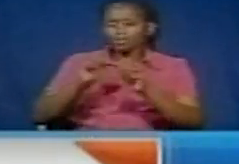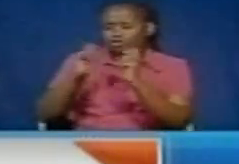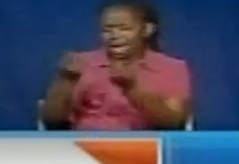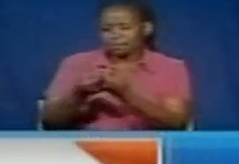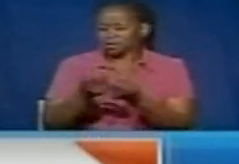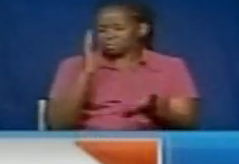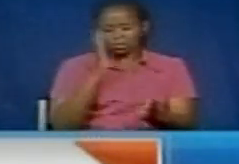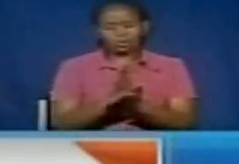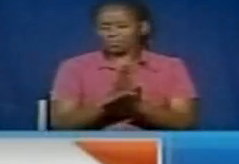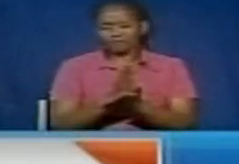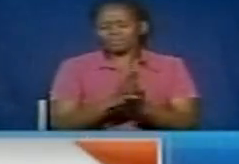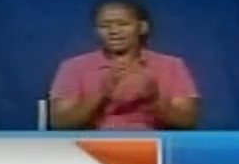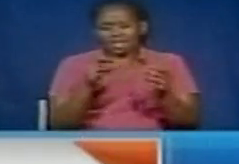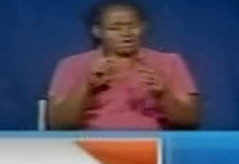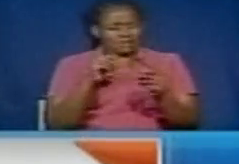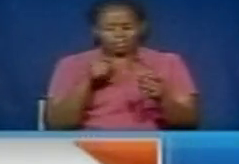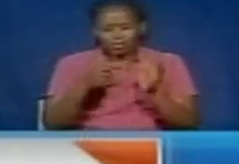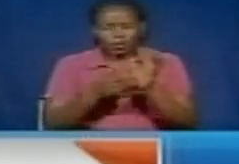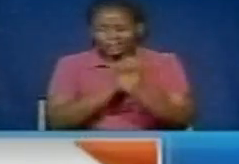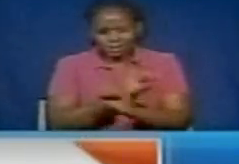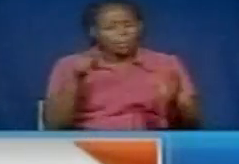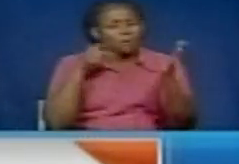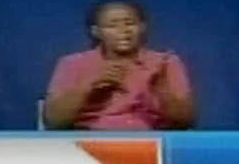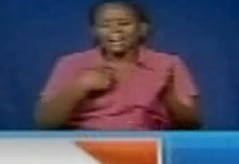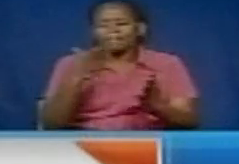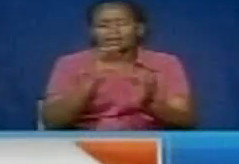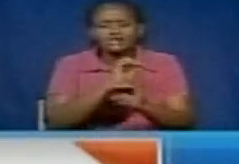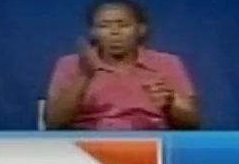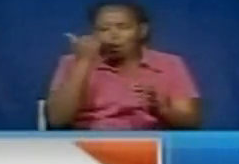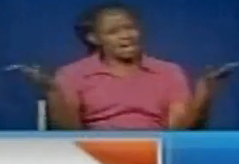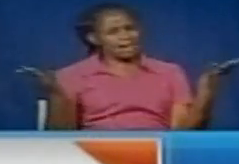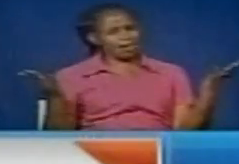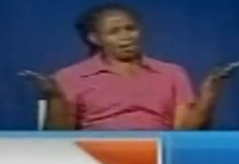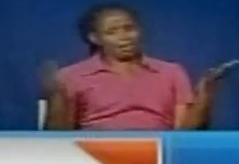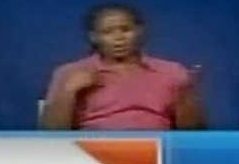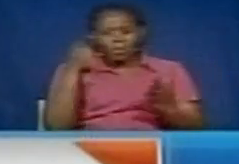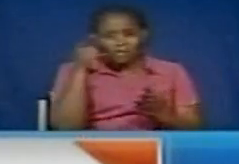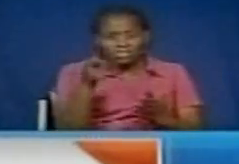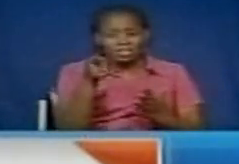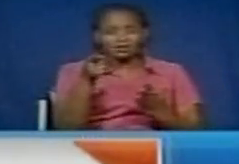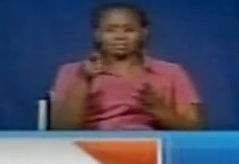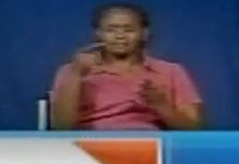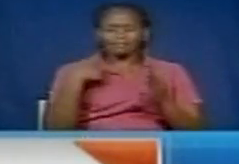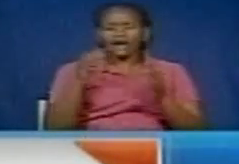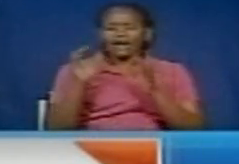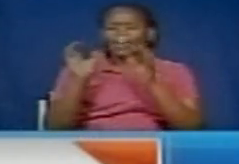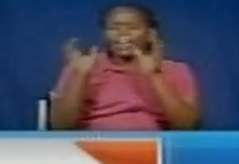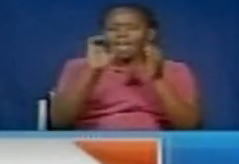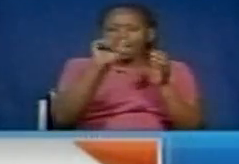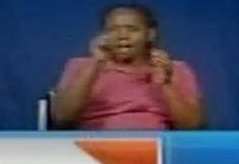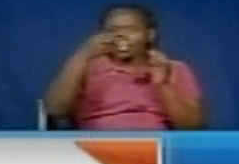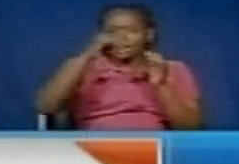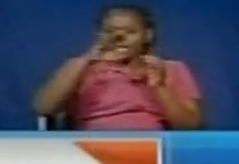why two ethnic communities can get four nominees while others do not have. In terms of ethnic